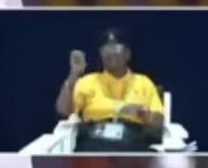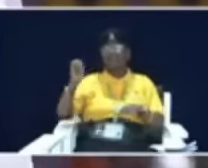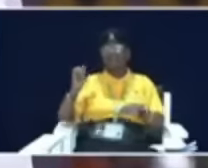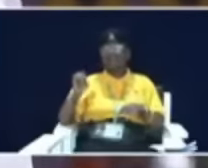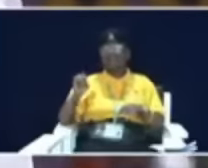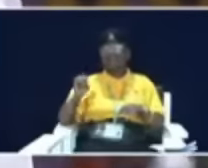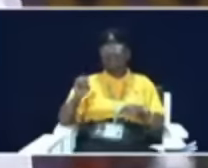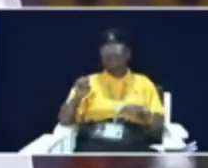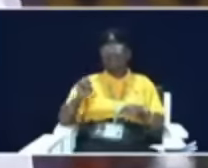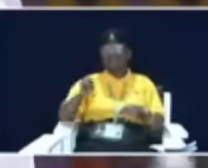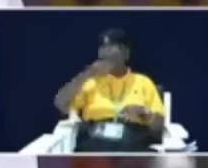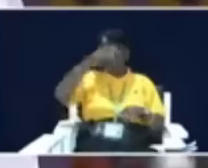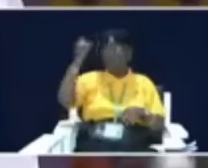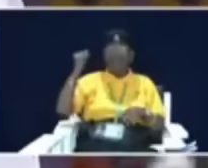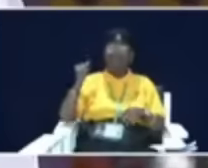grabbed him.